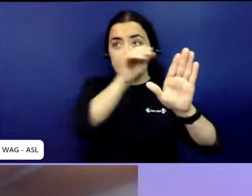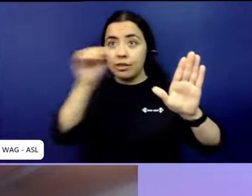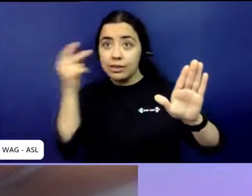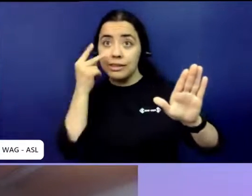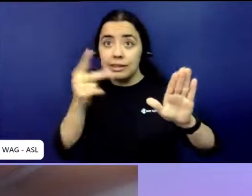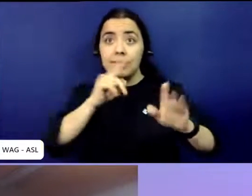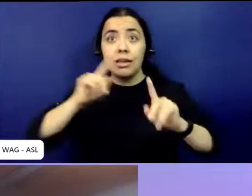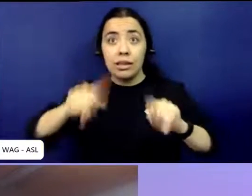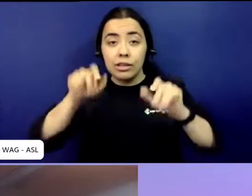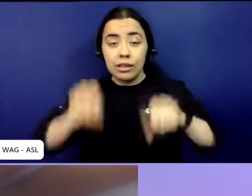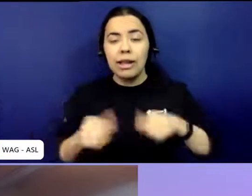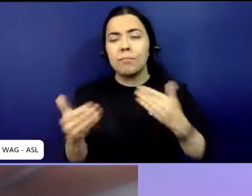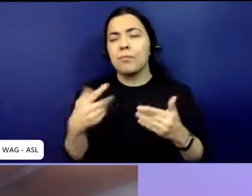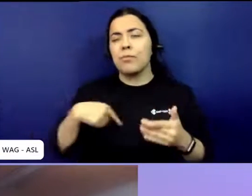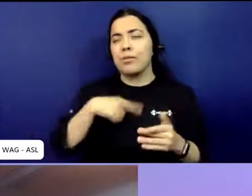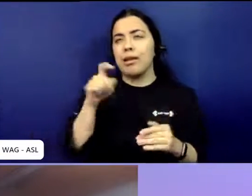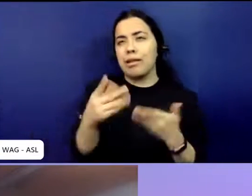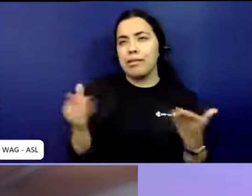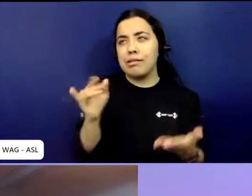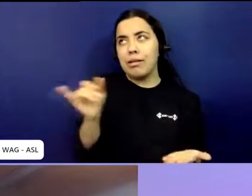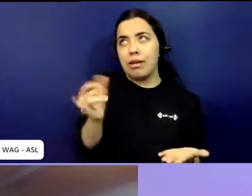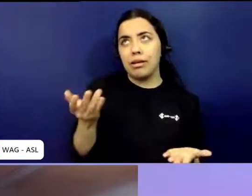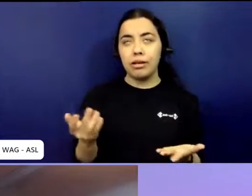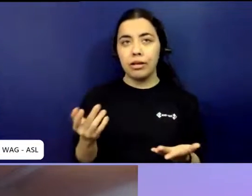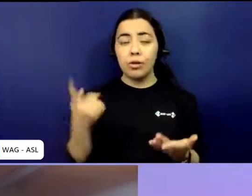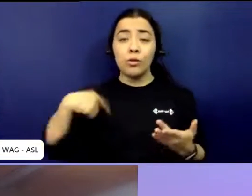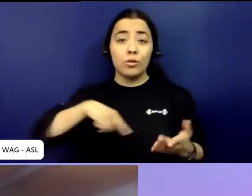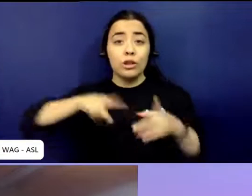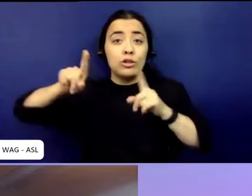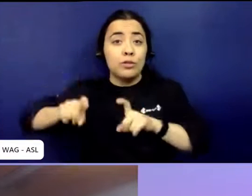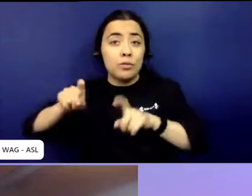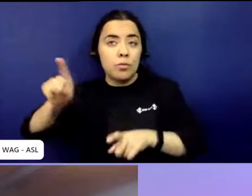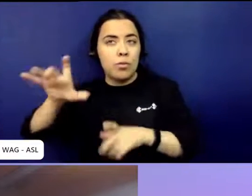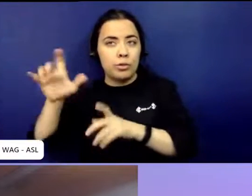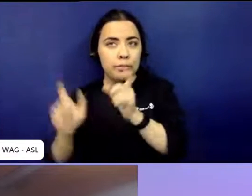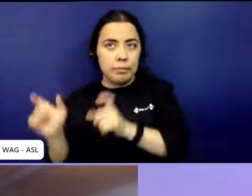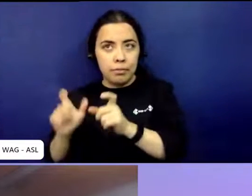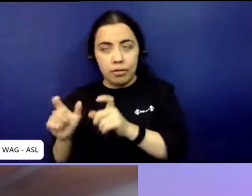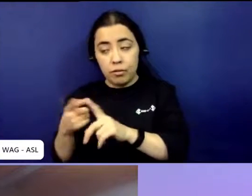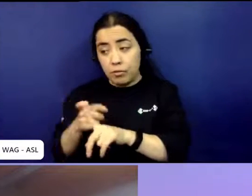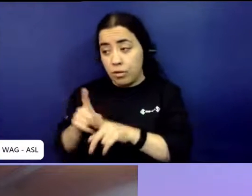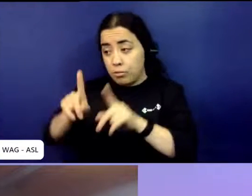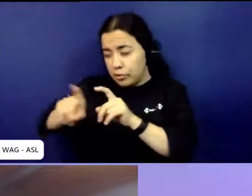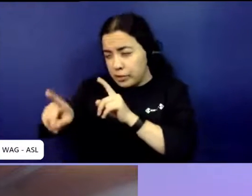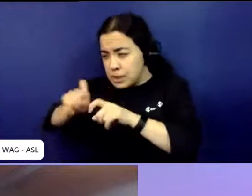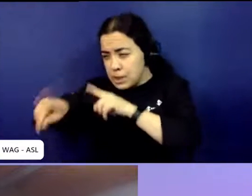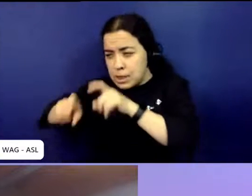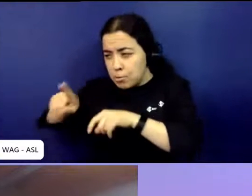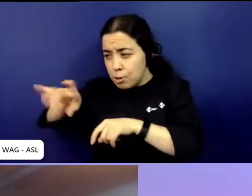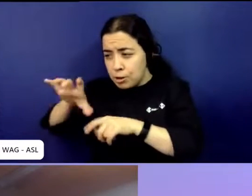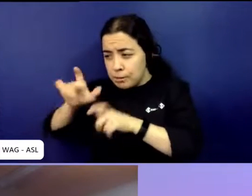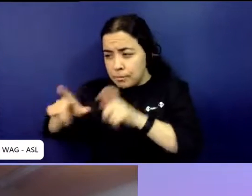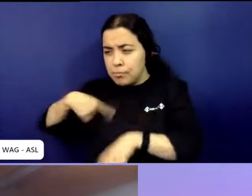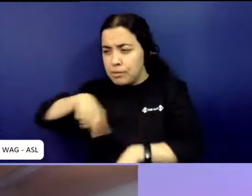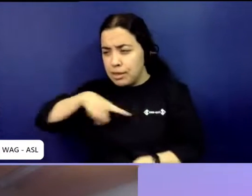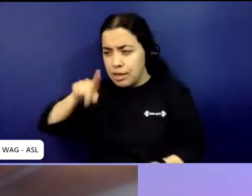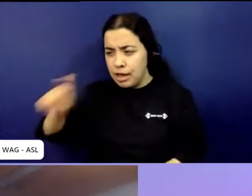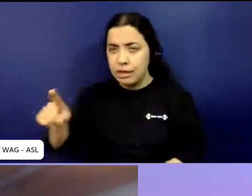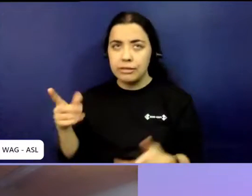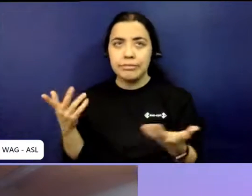might ask things like, we surveyed 100 people and asking what